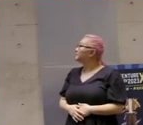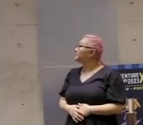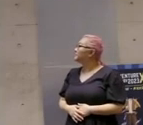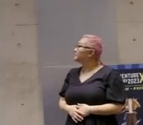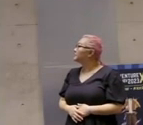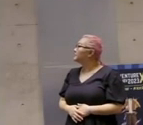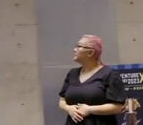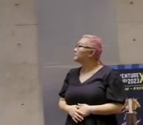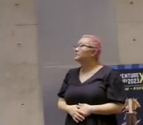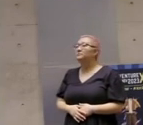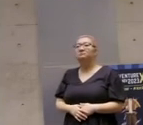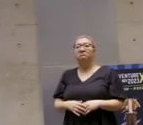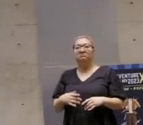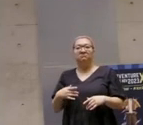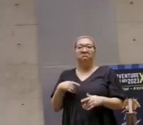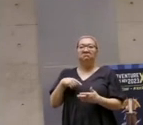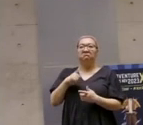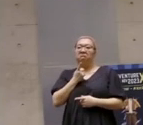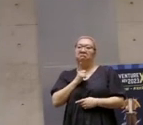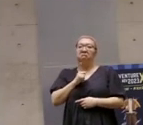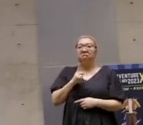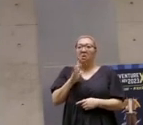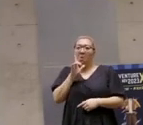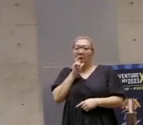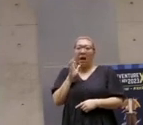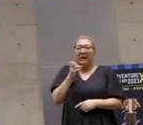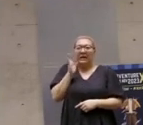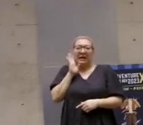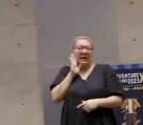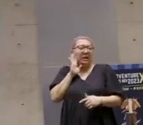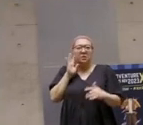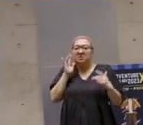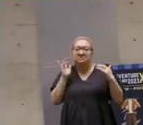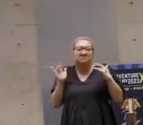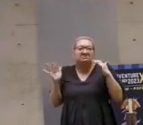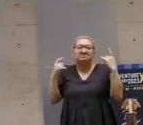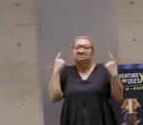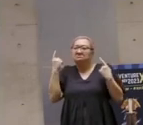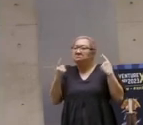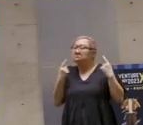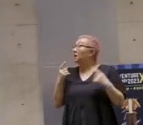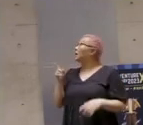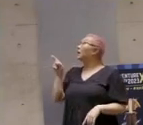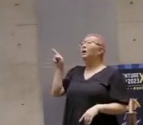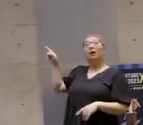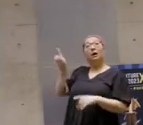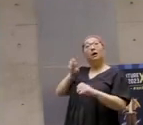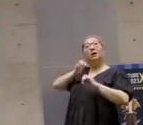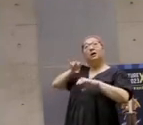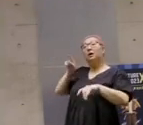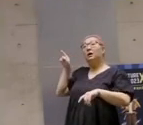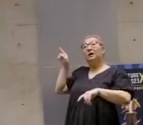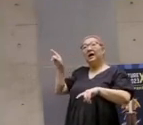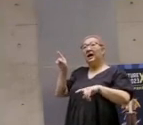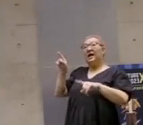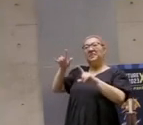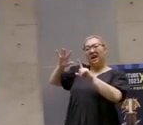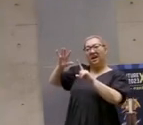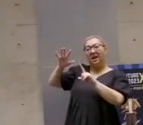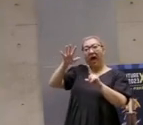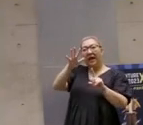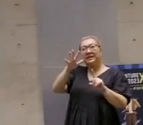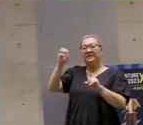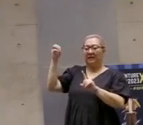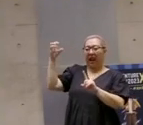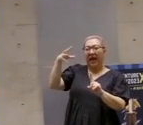hear was the ceaseless drone of traffic. So, dynamic light rim, dynamic shadows, dynamic lighting, all